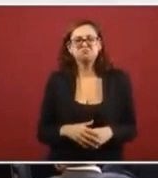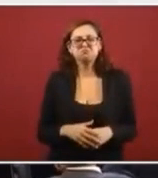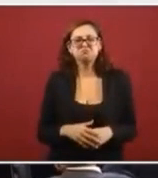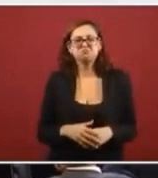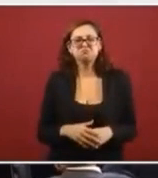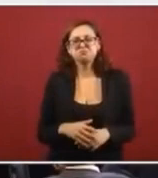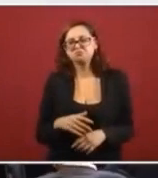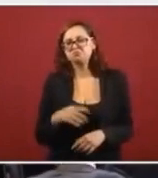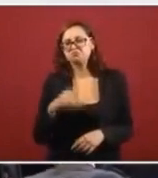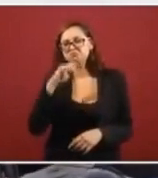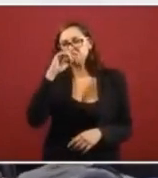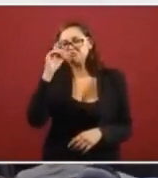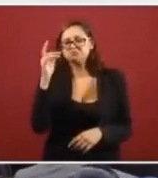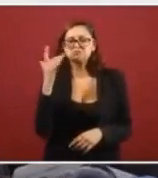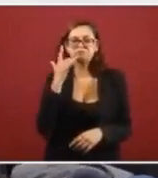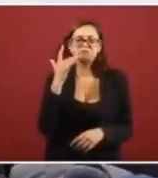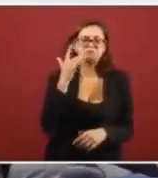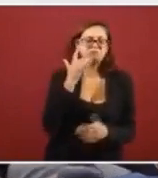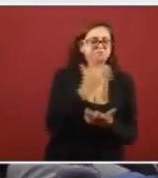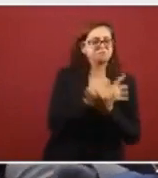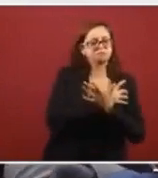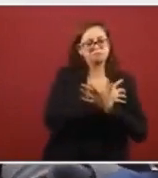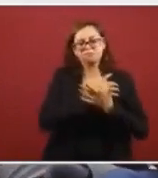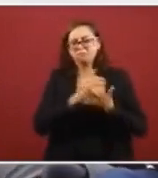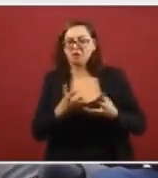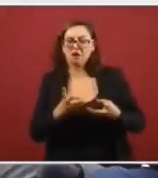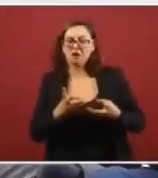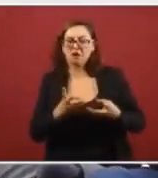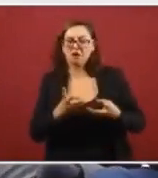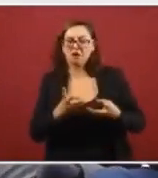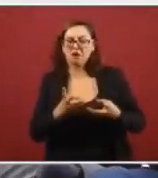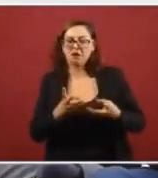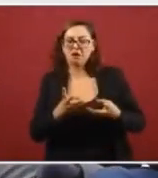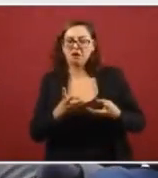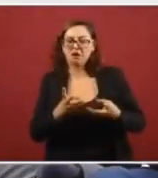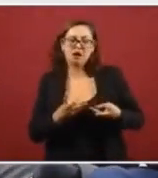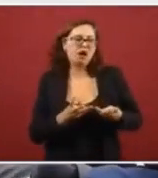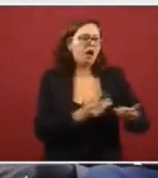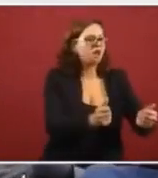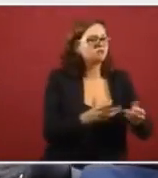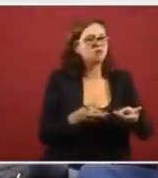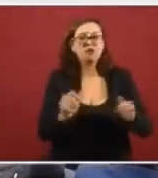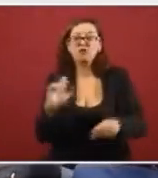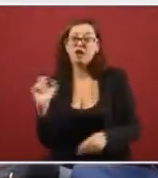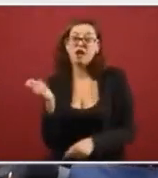exercising government power and presidency